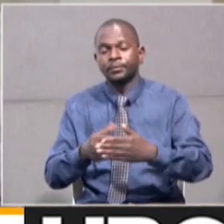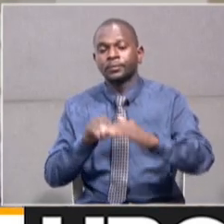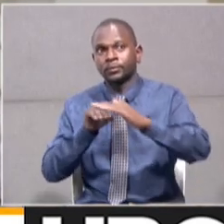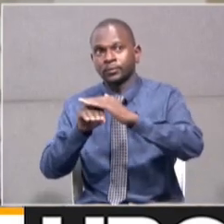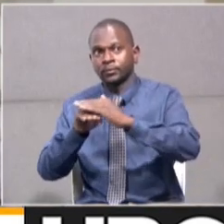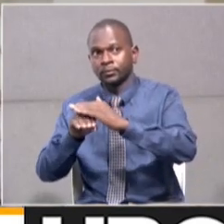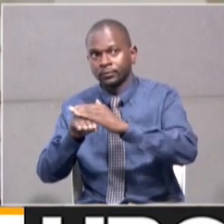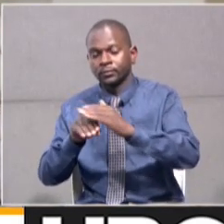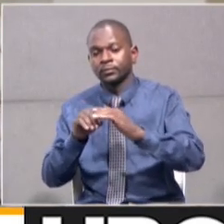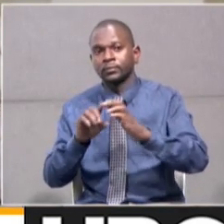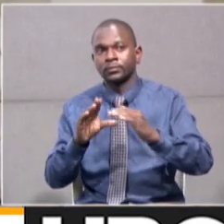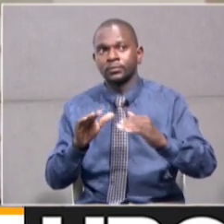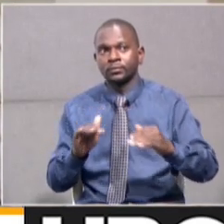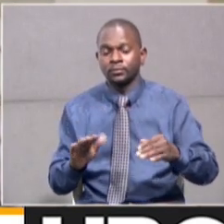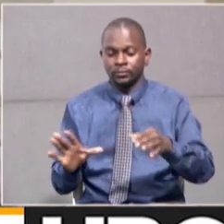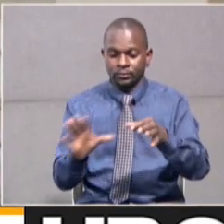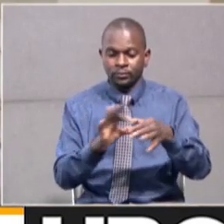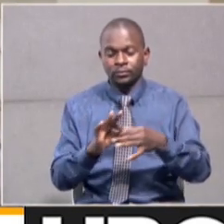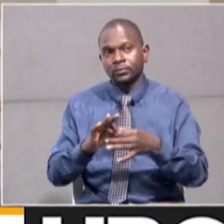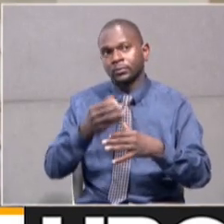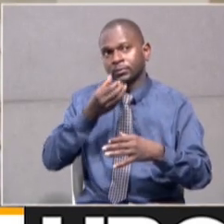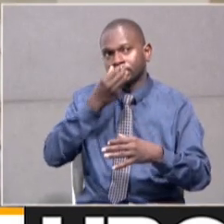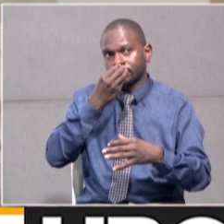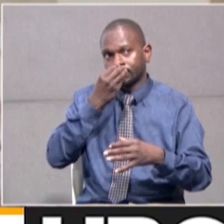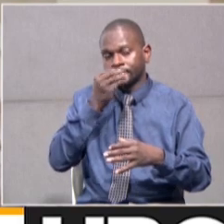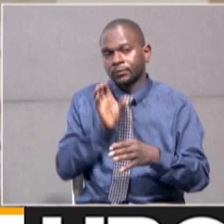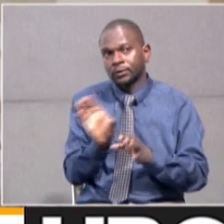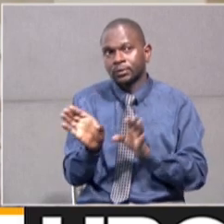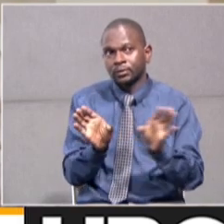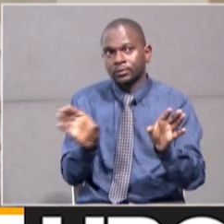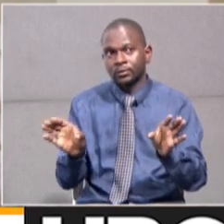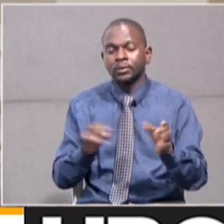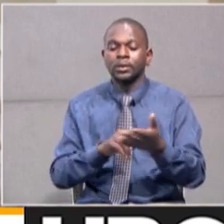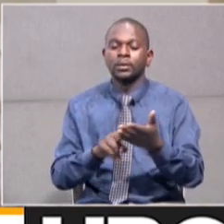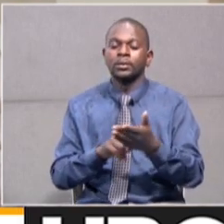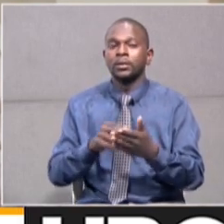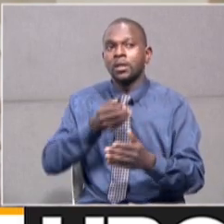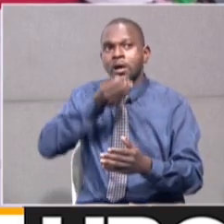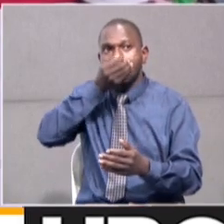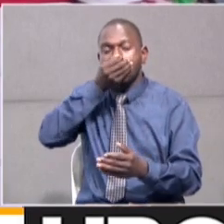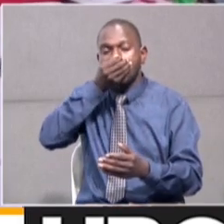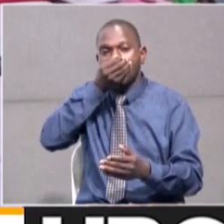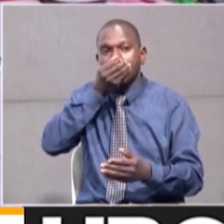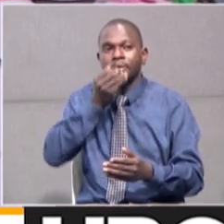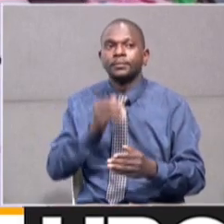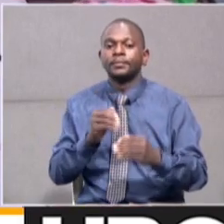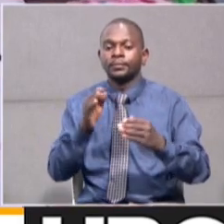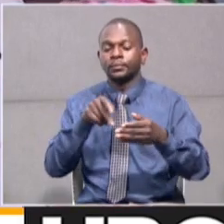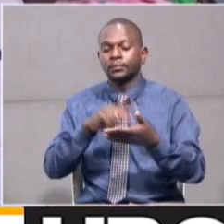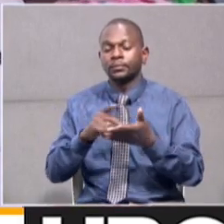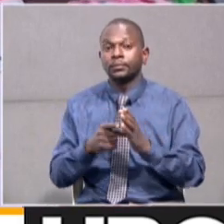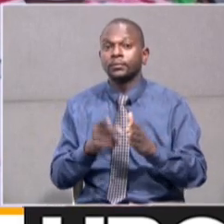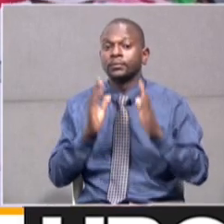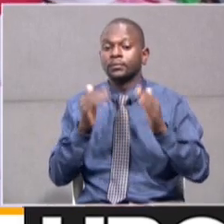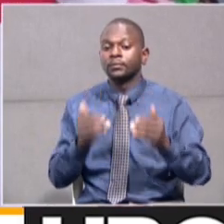and how to connect the oxygen, how we can utilize our oxygen. The project focuses